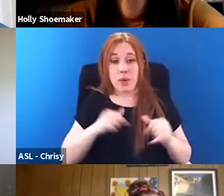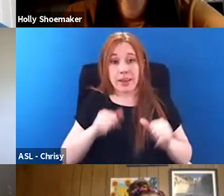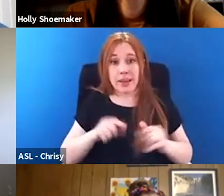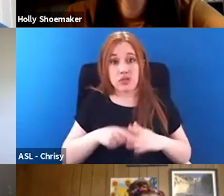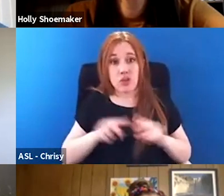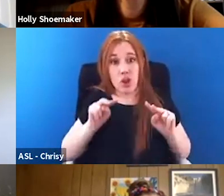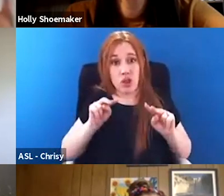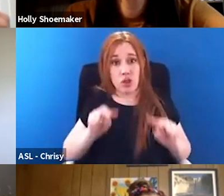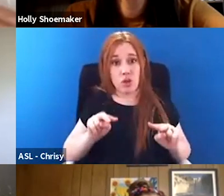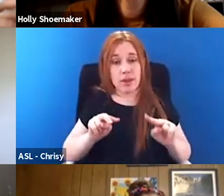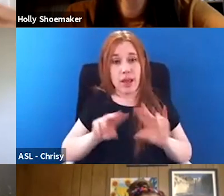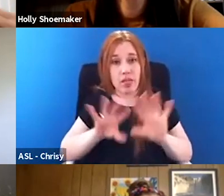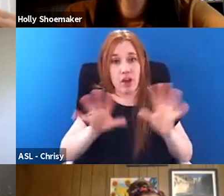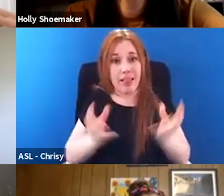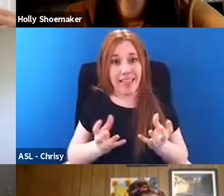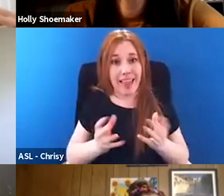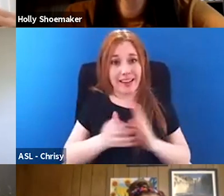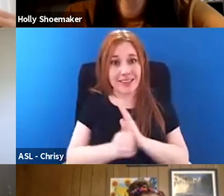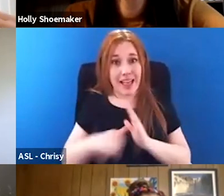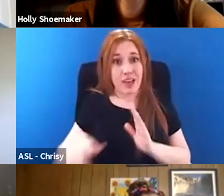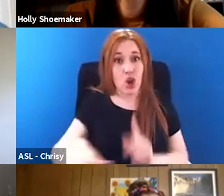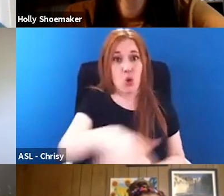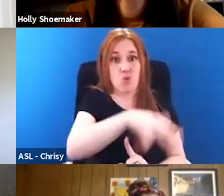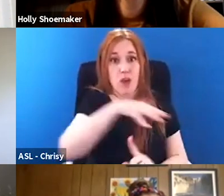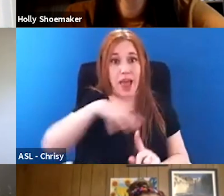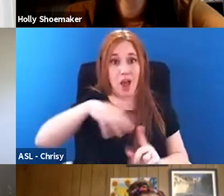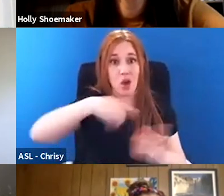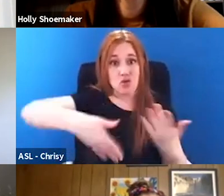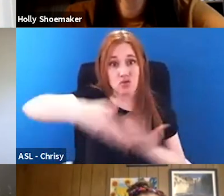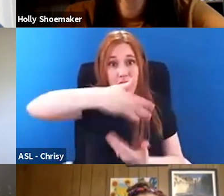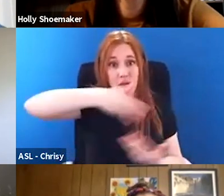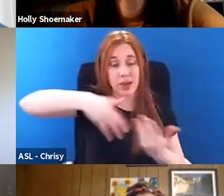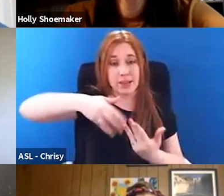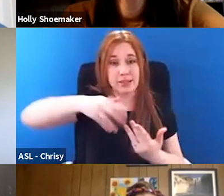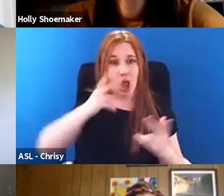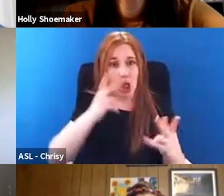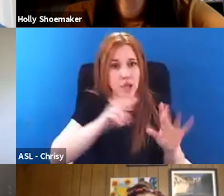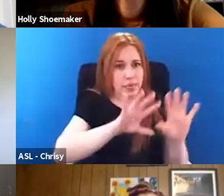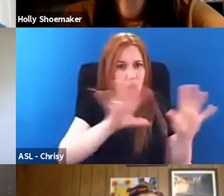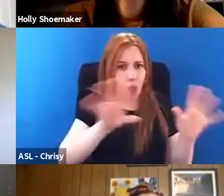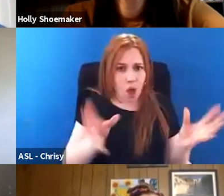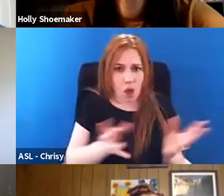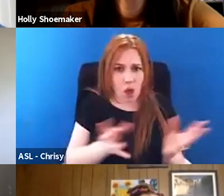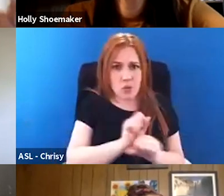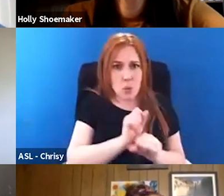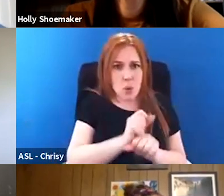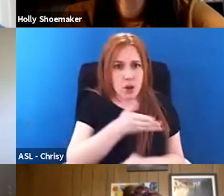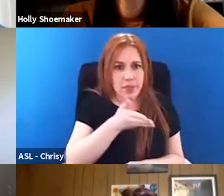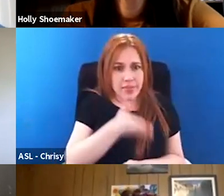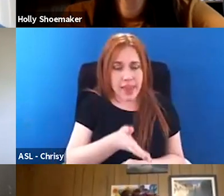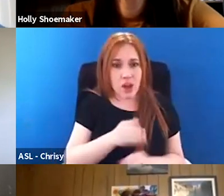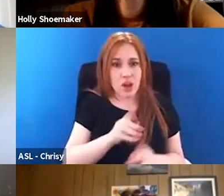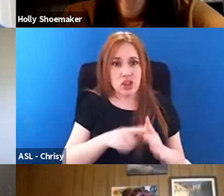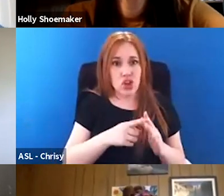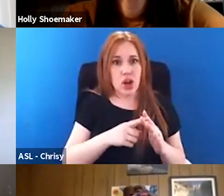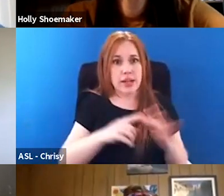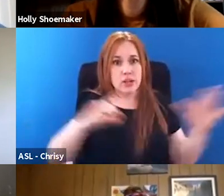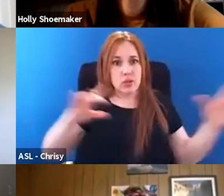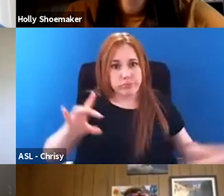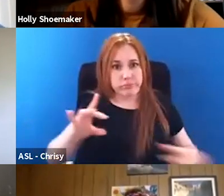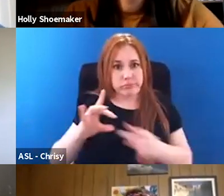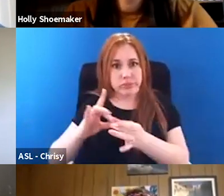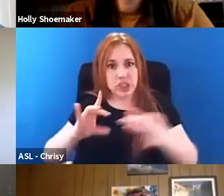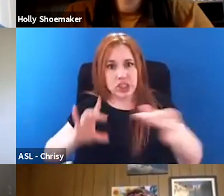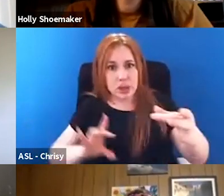looking at the collective talent that's around us, looking at the collective amount of work that's there, beginning to start to build bridges and networks to